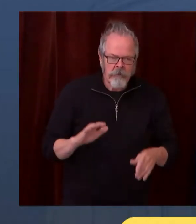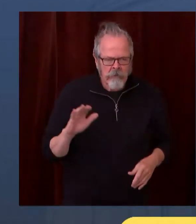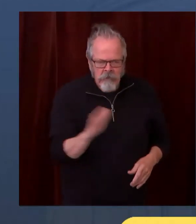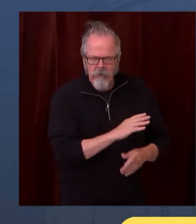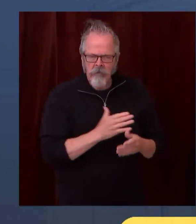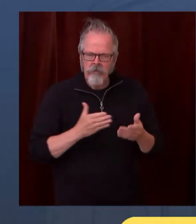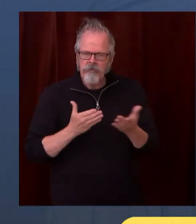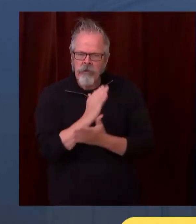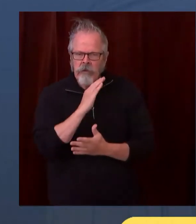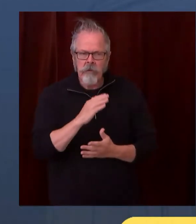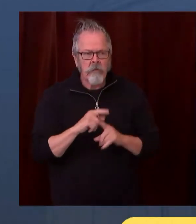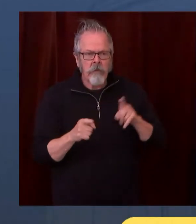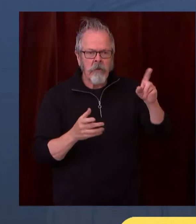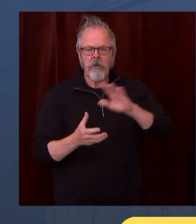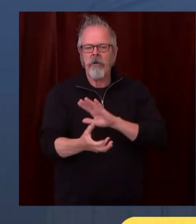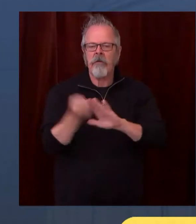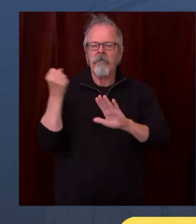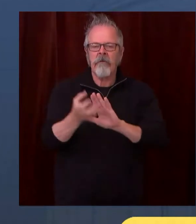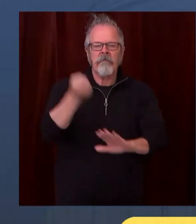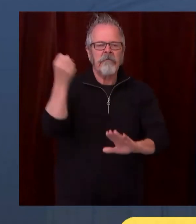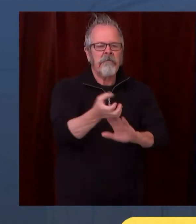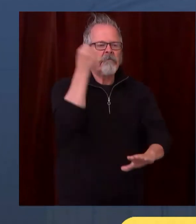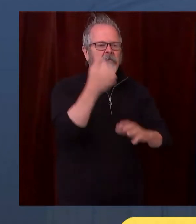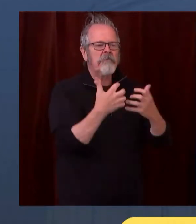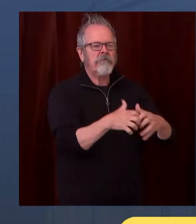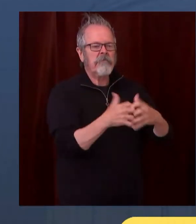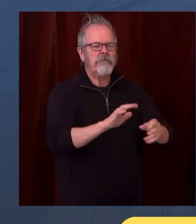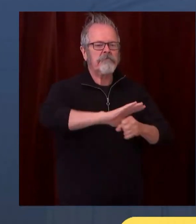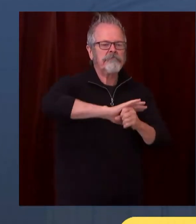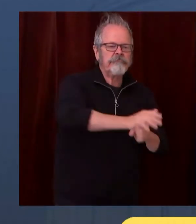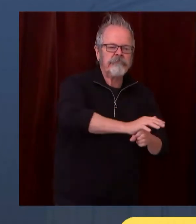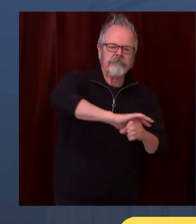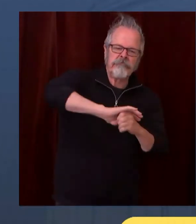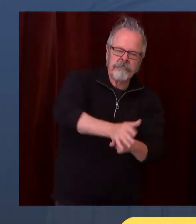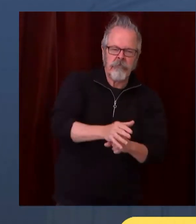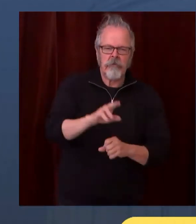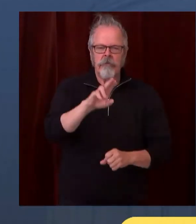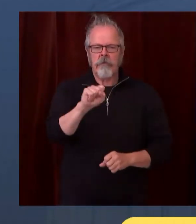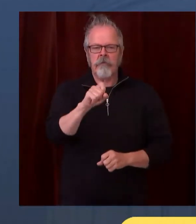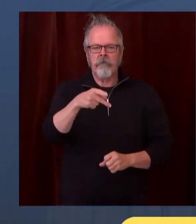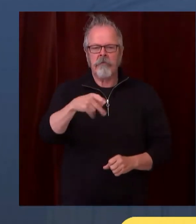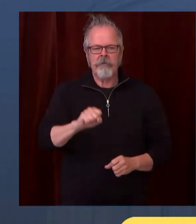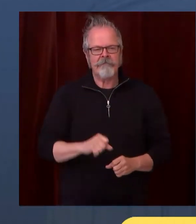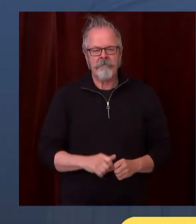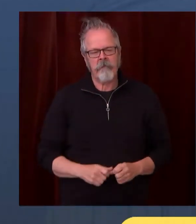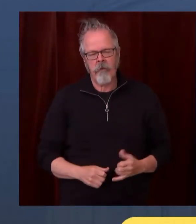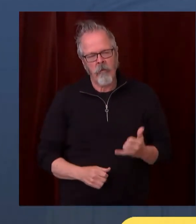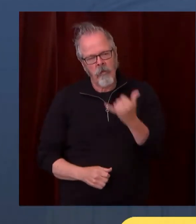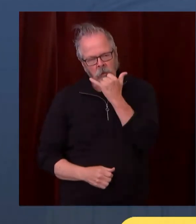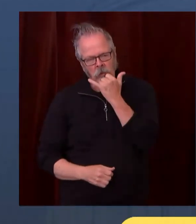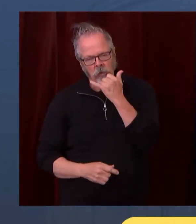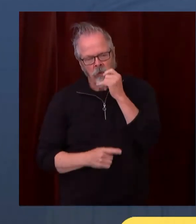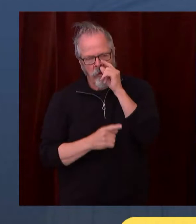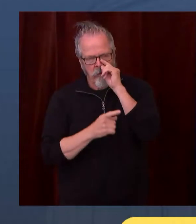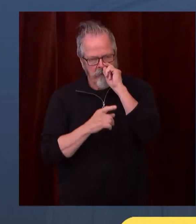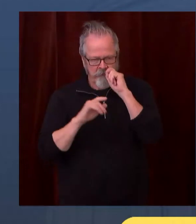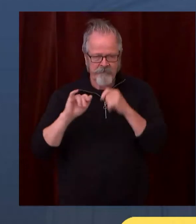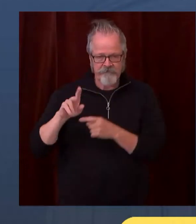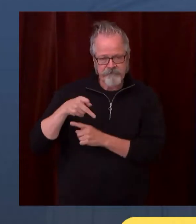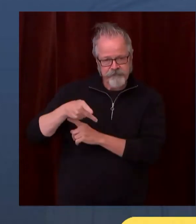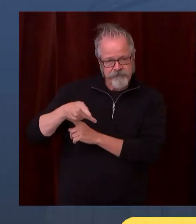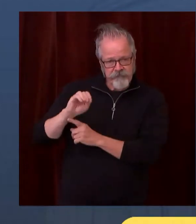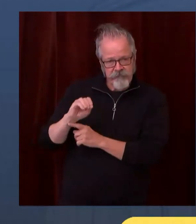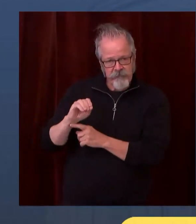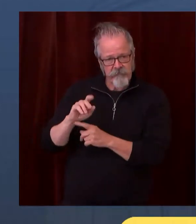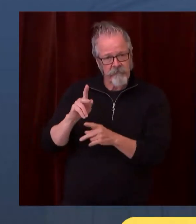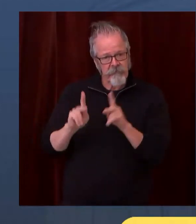We have many of our seniors, our veterans, get their medication through the mail. So when the Postal Service, a